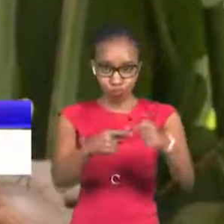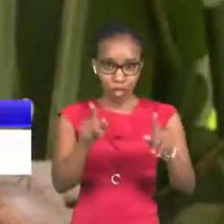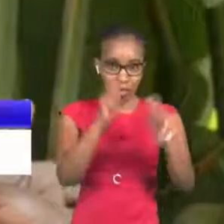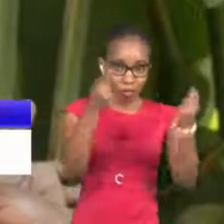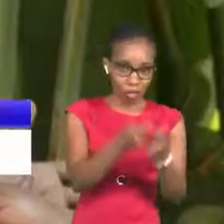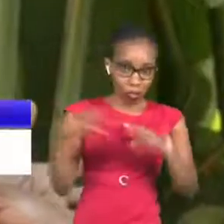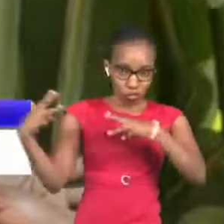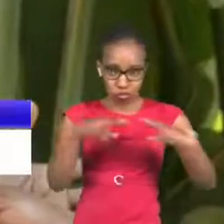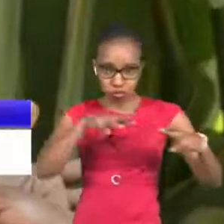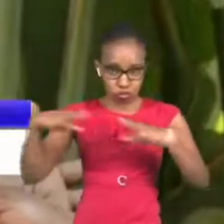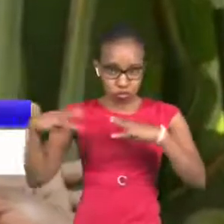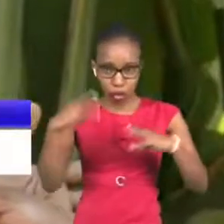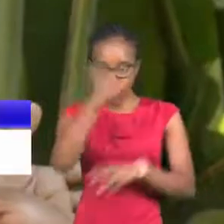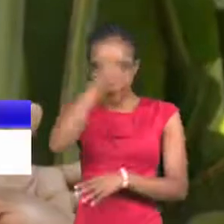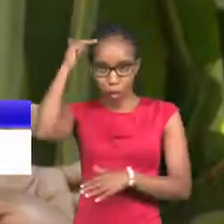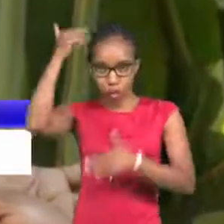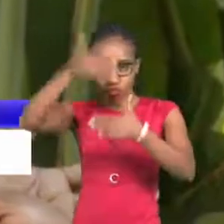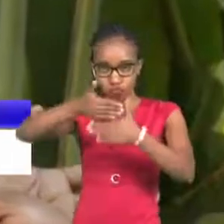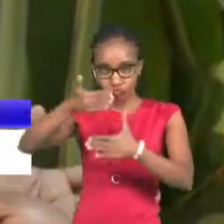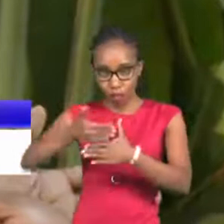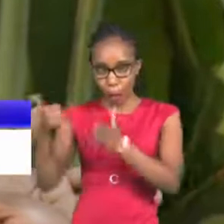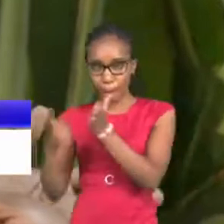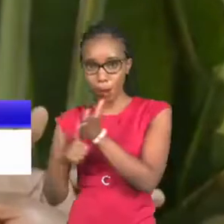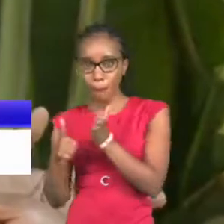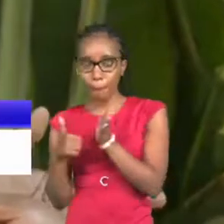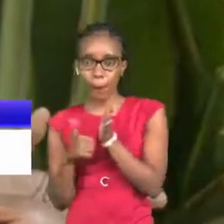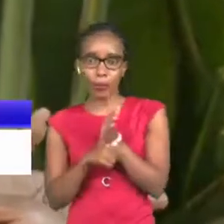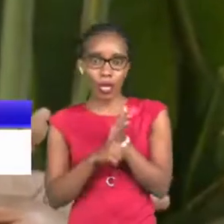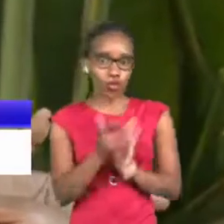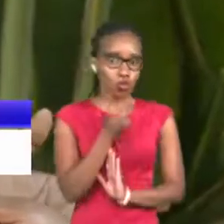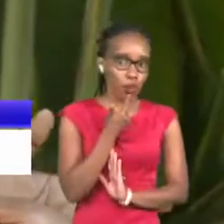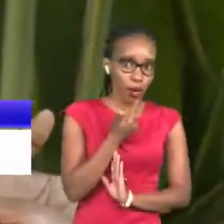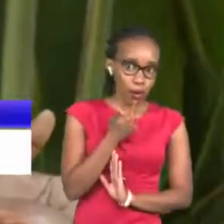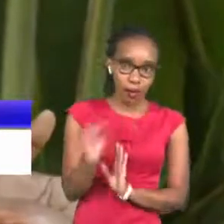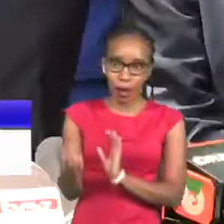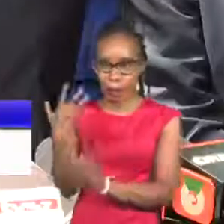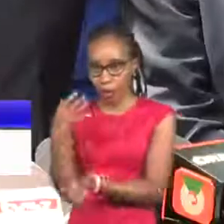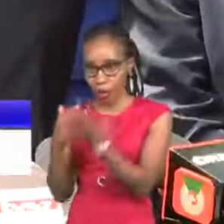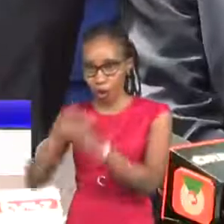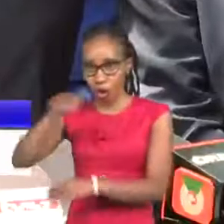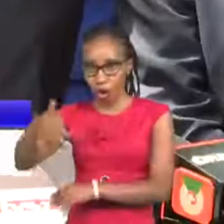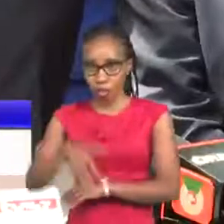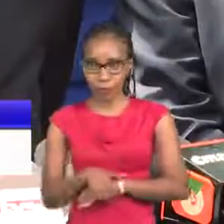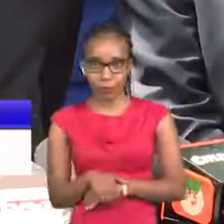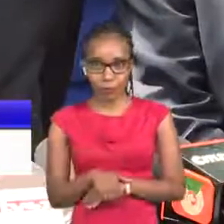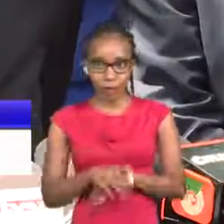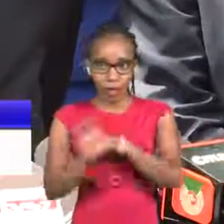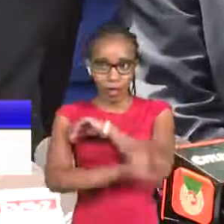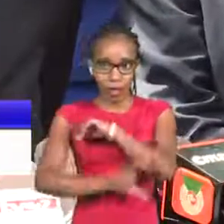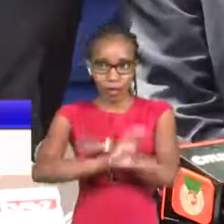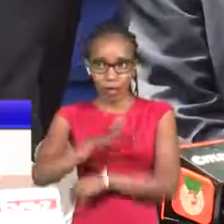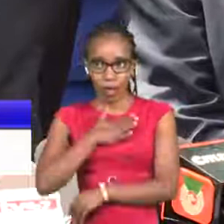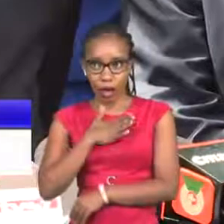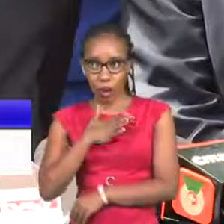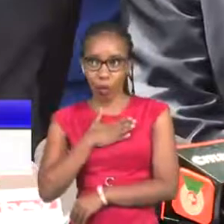clashes are caused by boundary disputes around Kapedo area that straddles Turkana and Baringo counties. Part of our country has been very